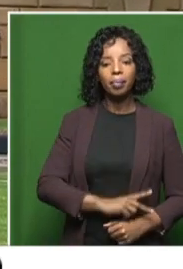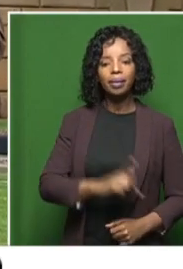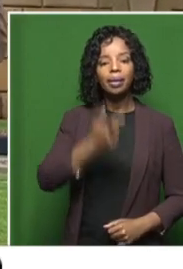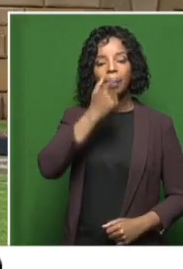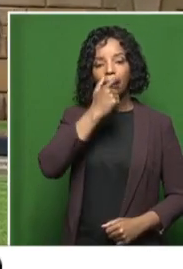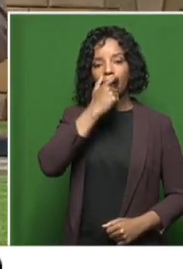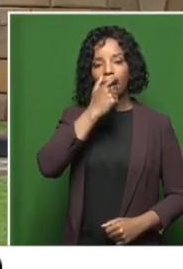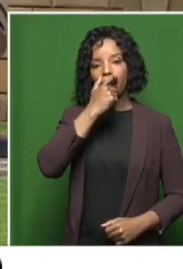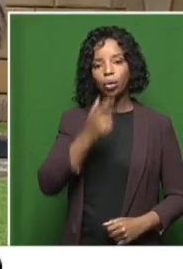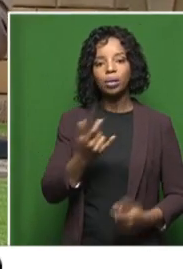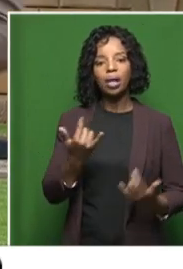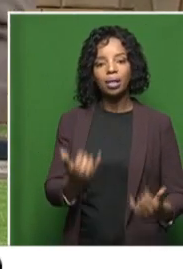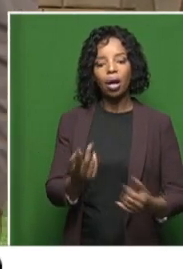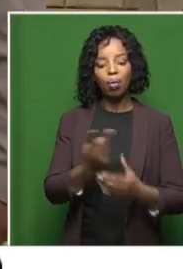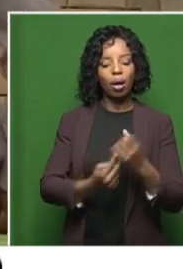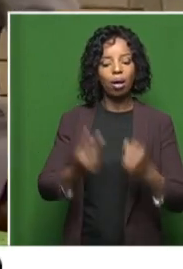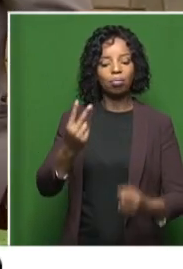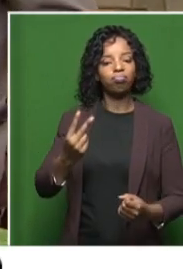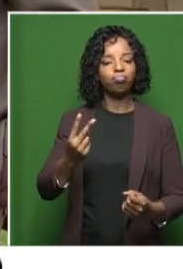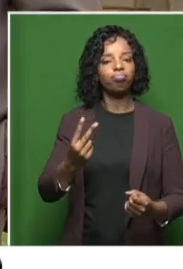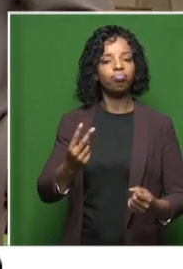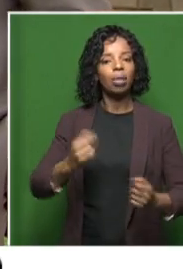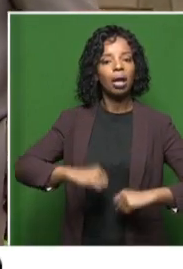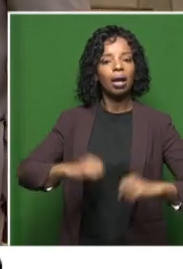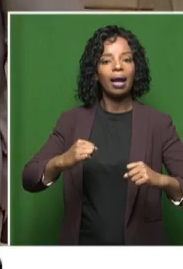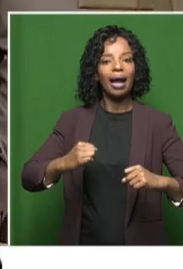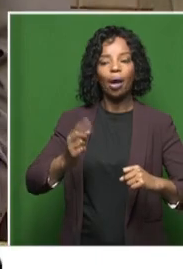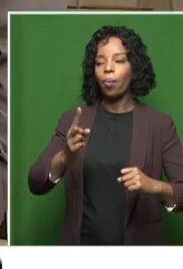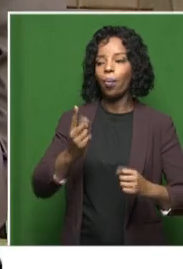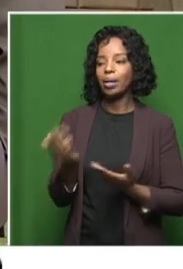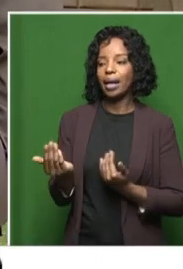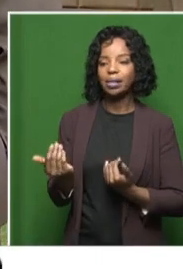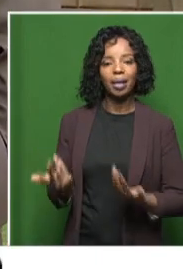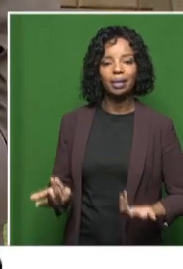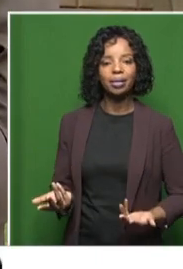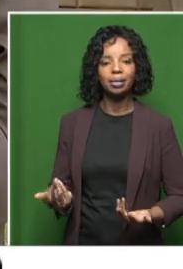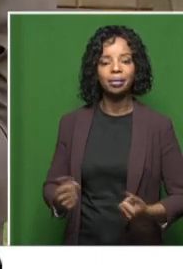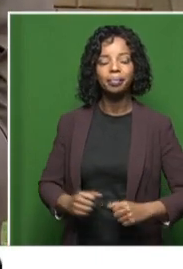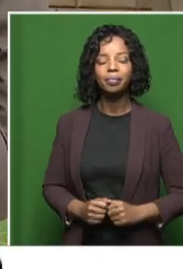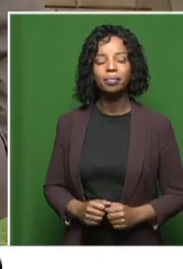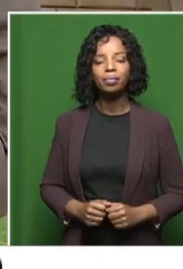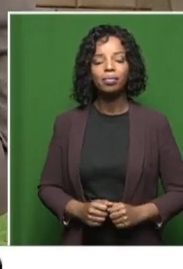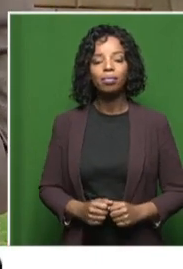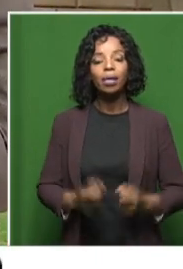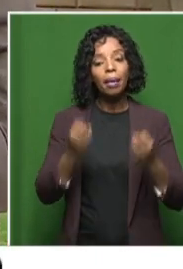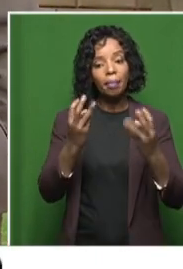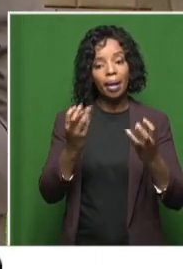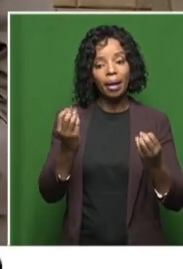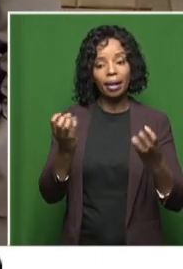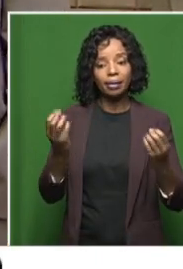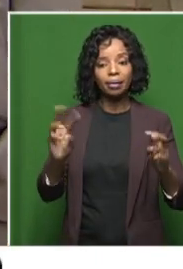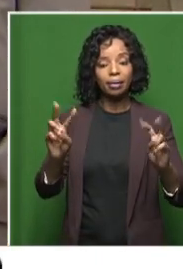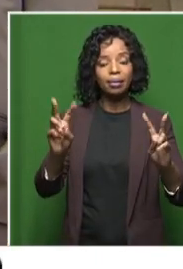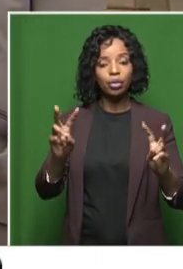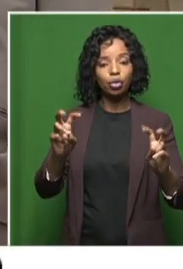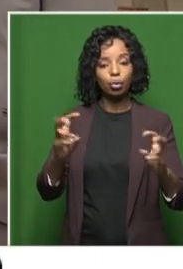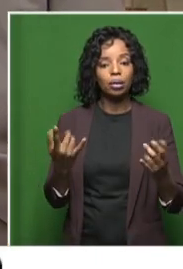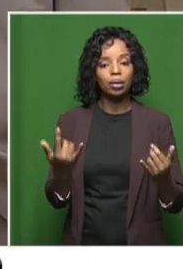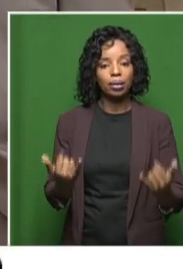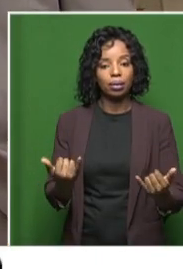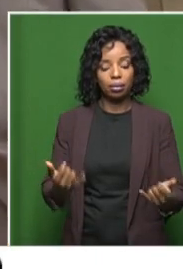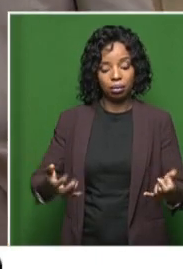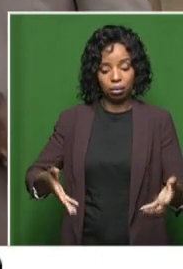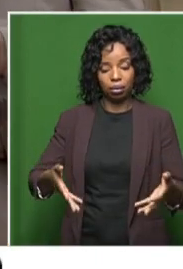can we expect? Just in a summary, Kayelihle. So quite a lot of issues really to be explored here. You look at areas